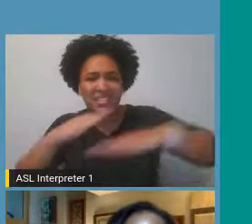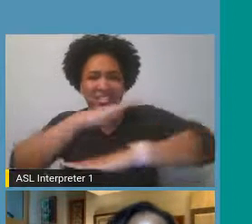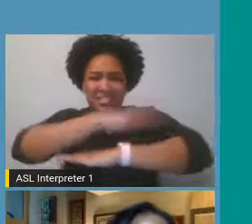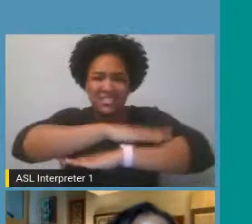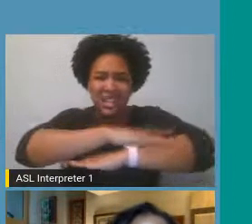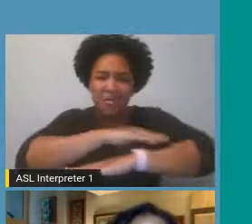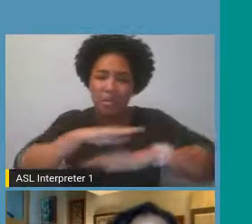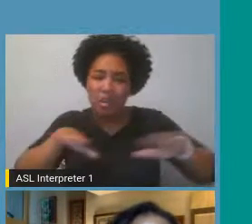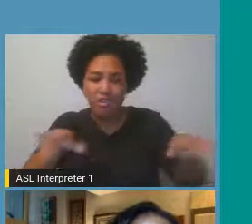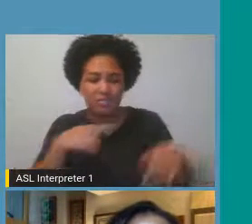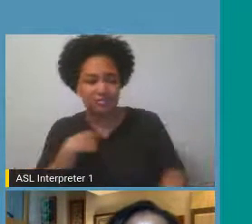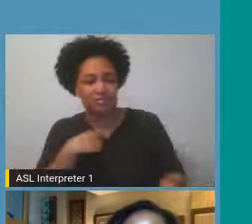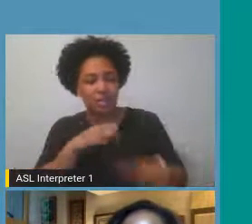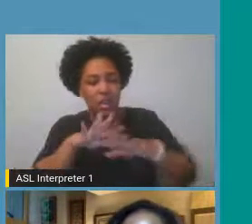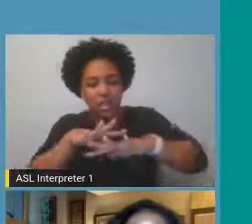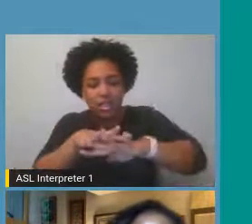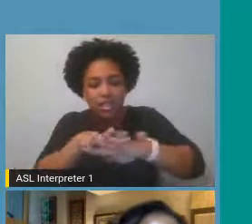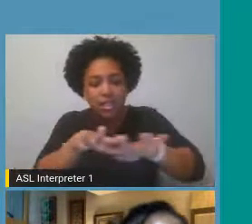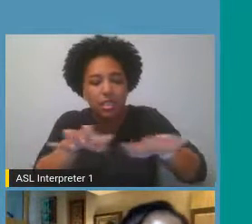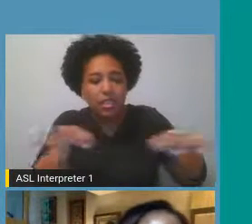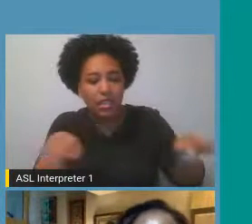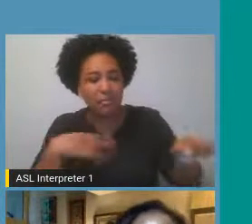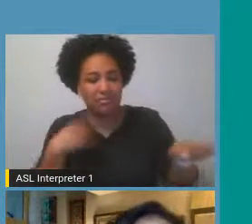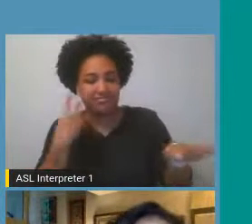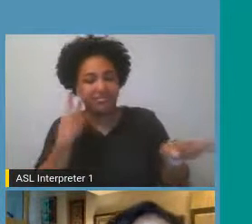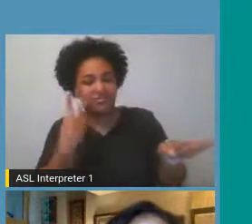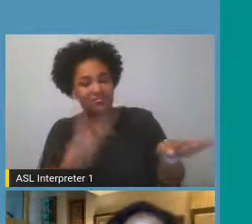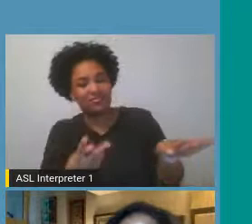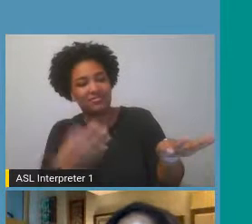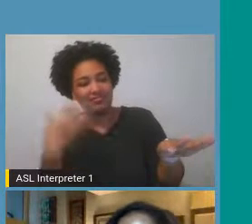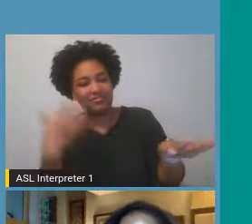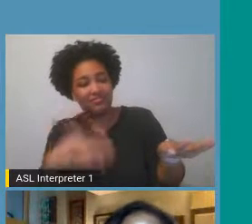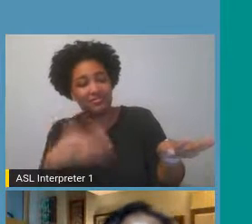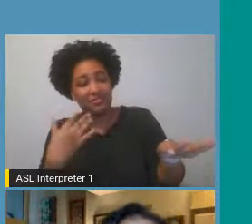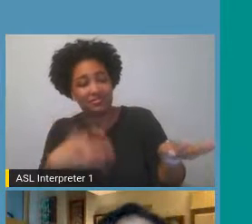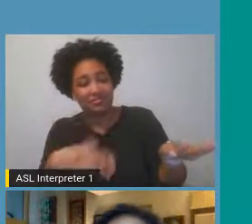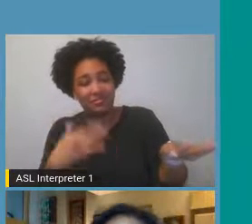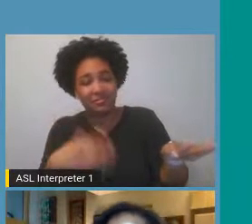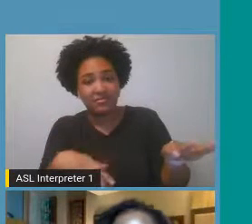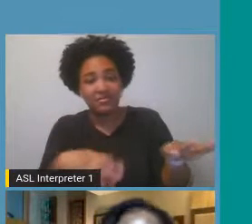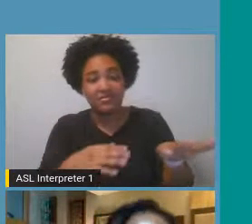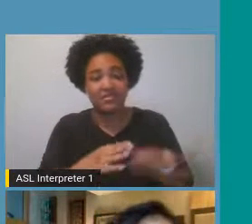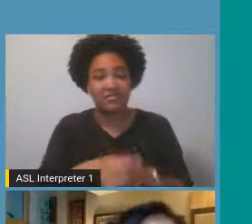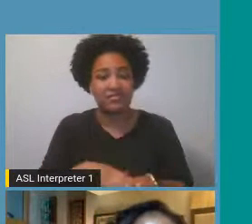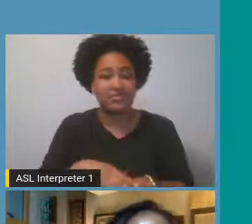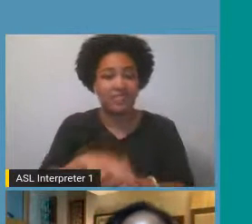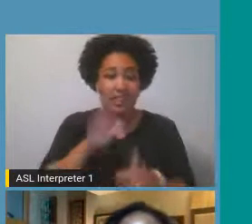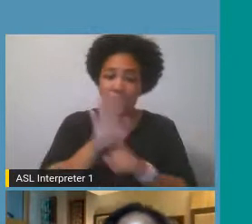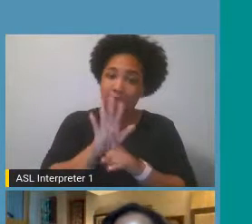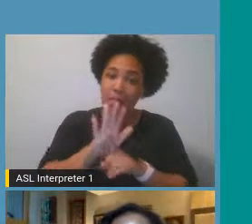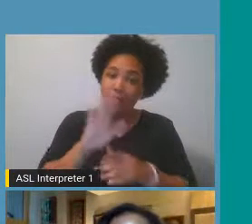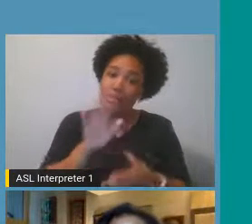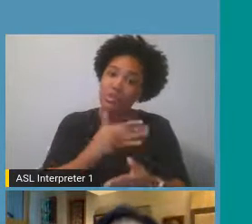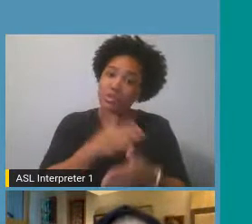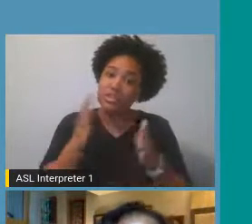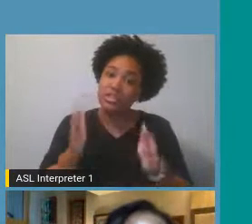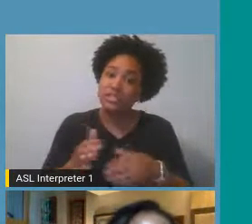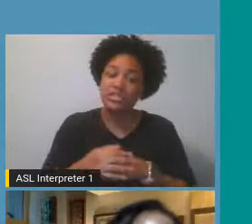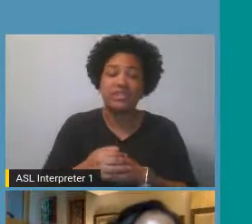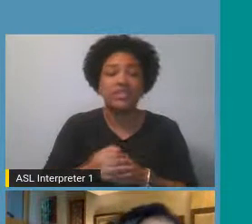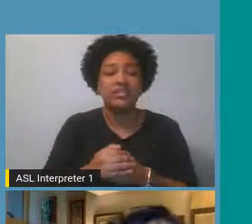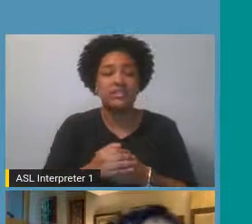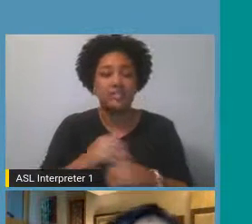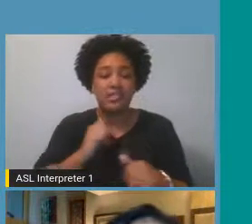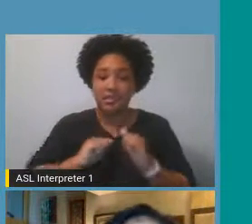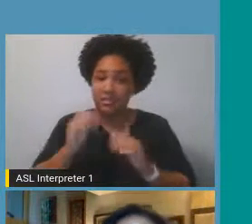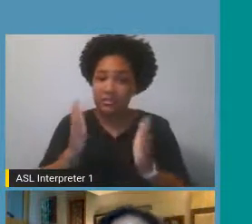fashion where you could see, you know, artists, popular, you know, musicians and entertainers